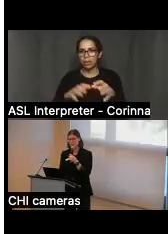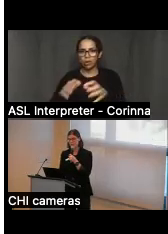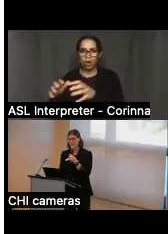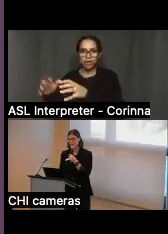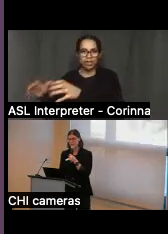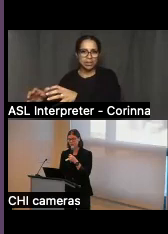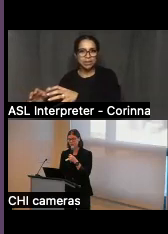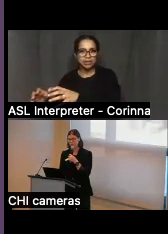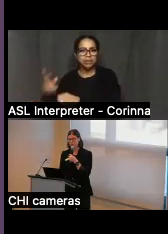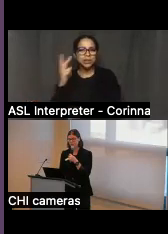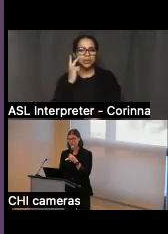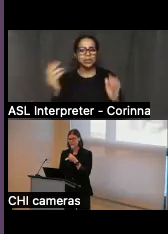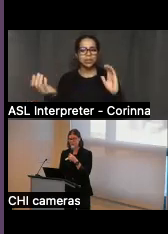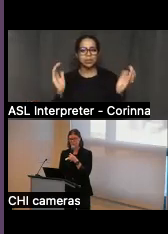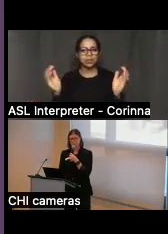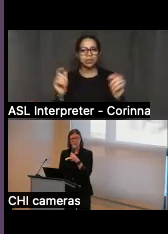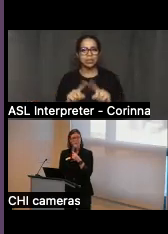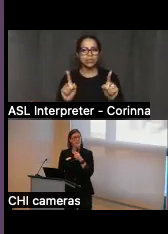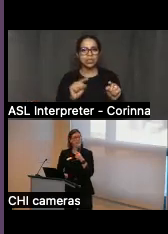metric.